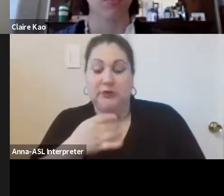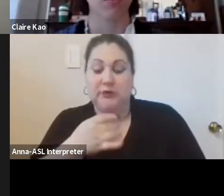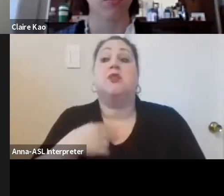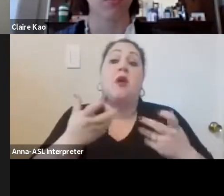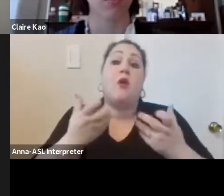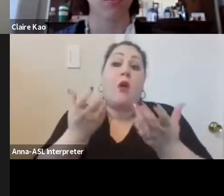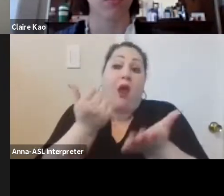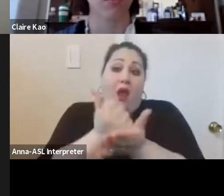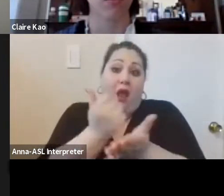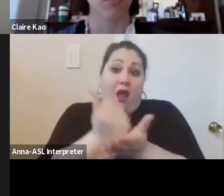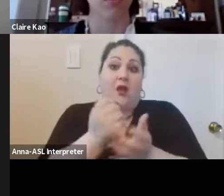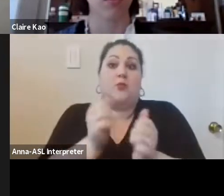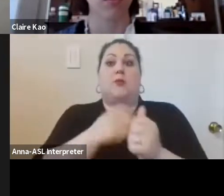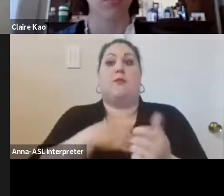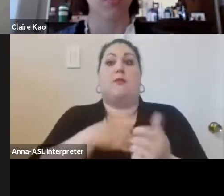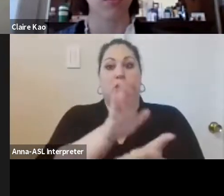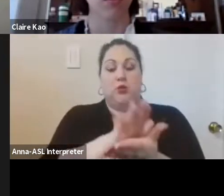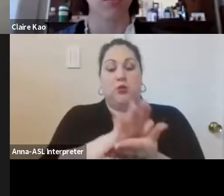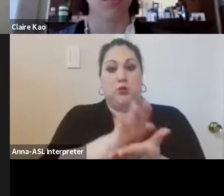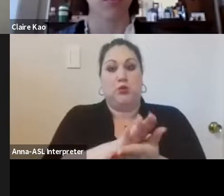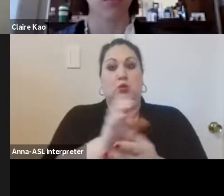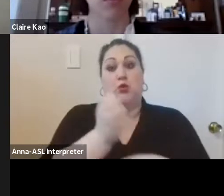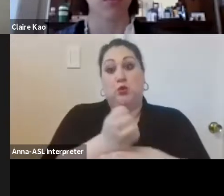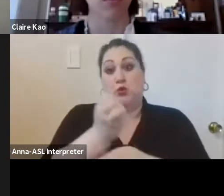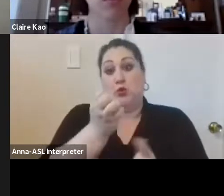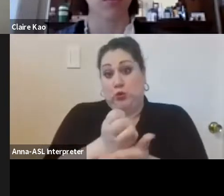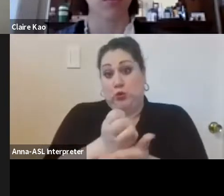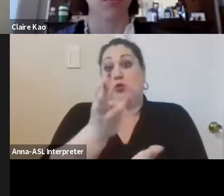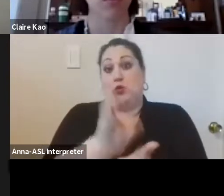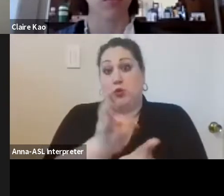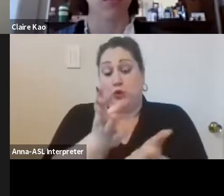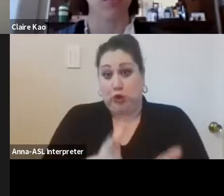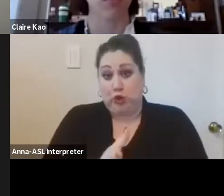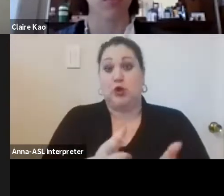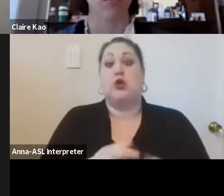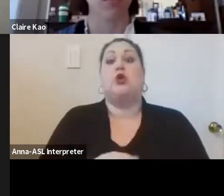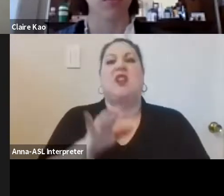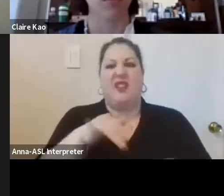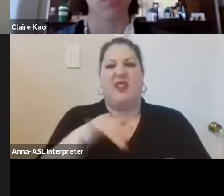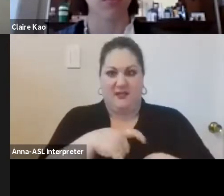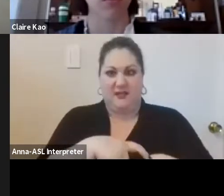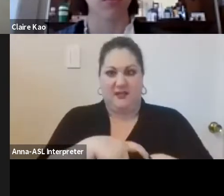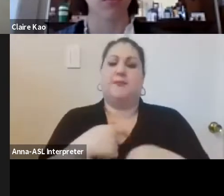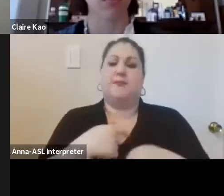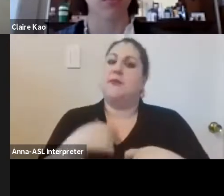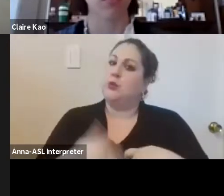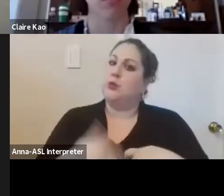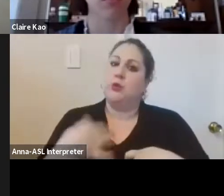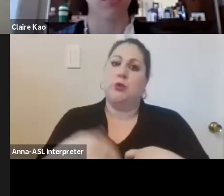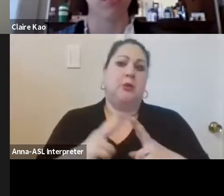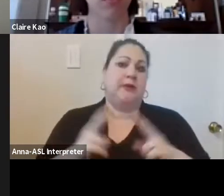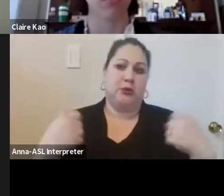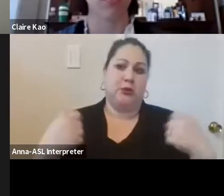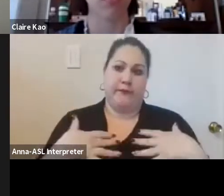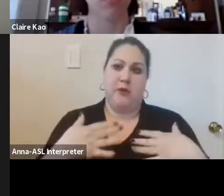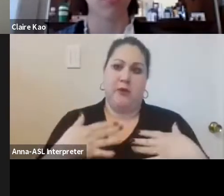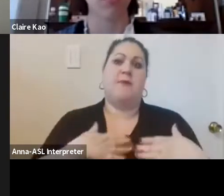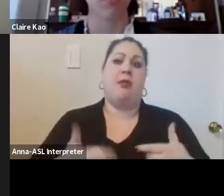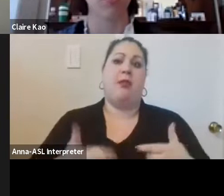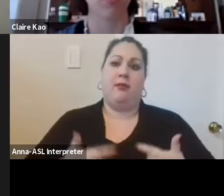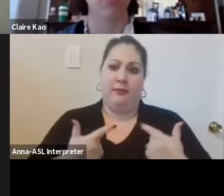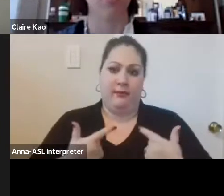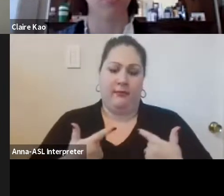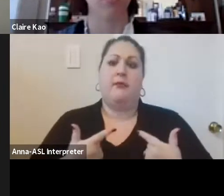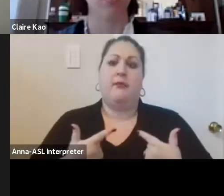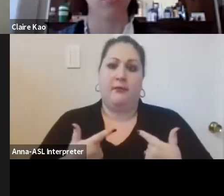school social worker at the time. And I was extremely afraid for my life. And